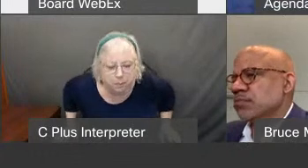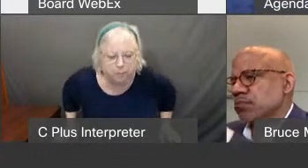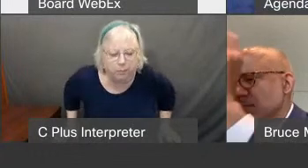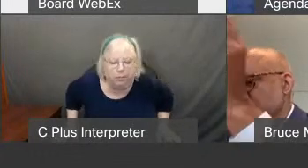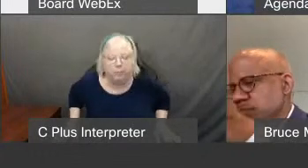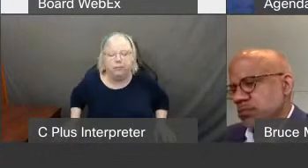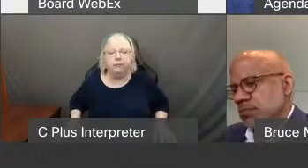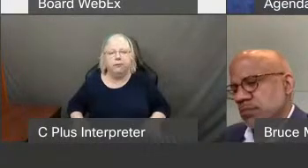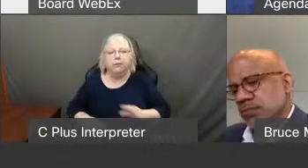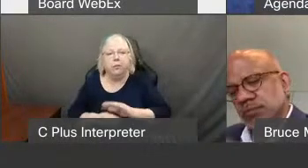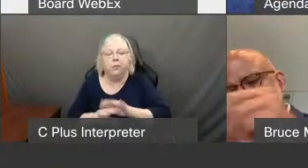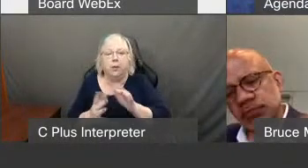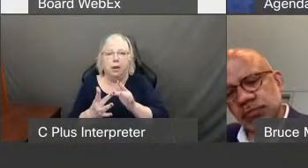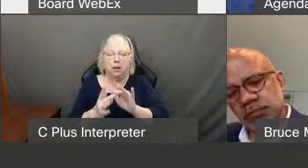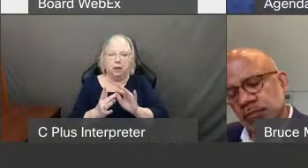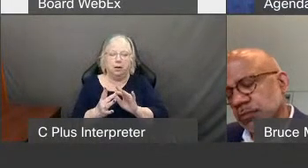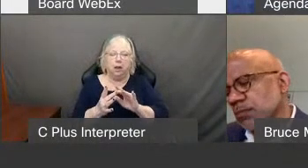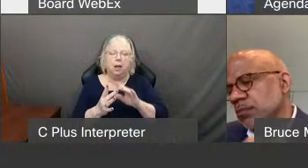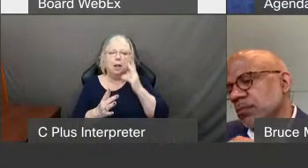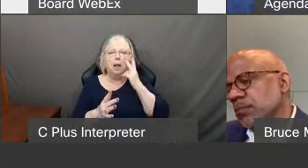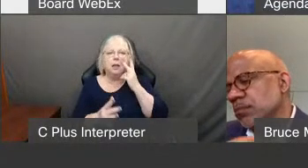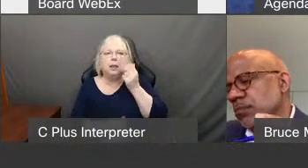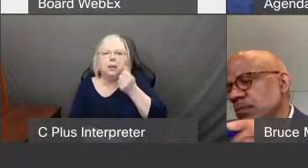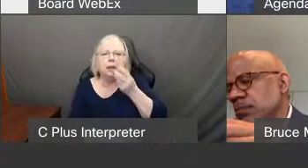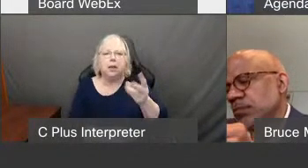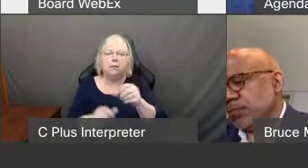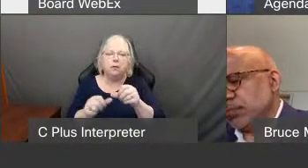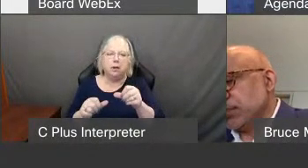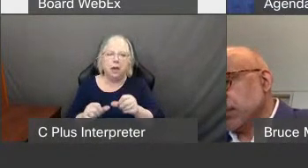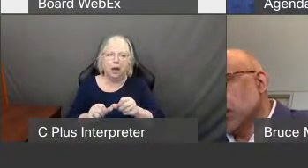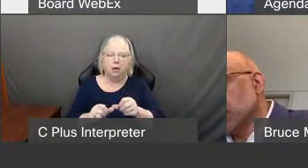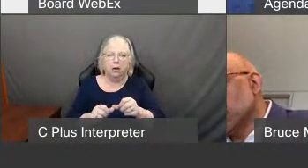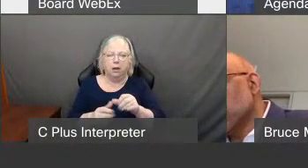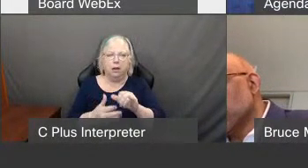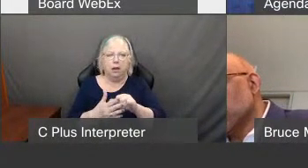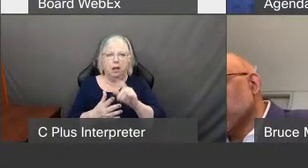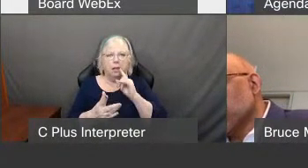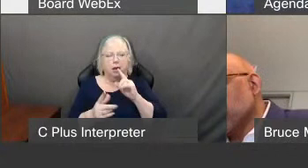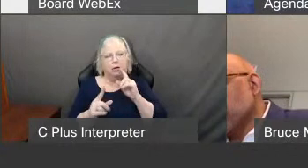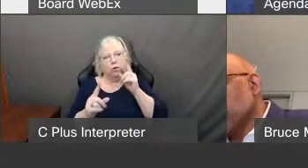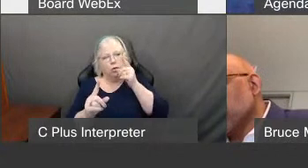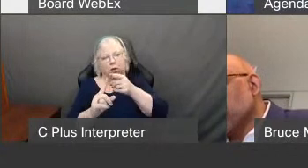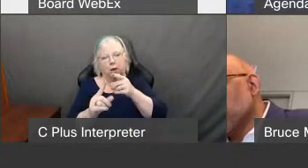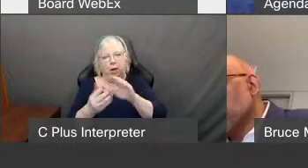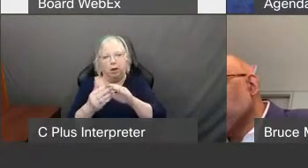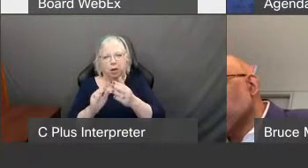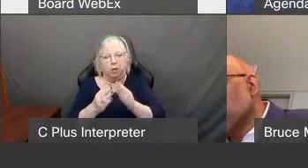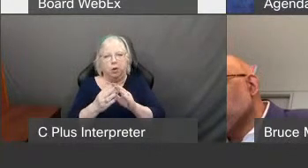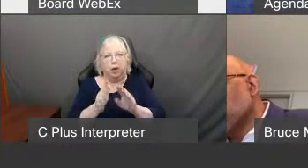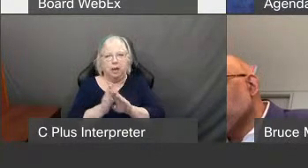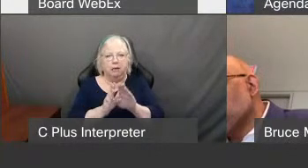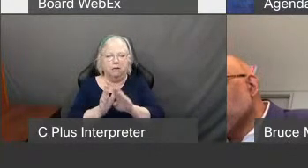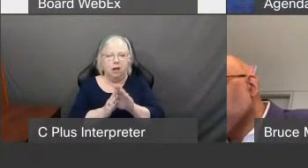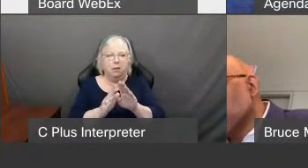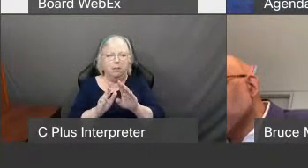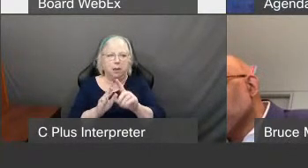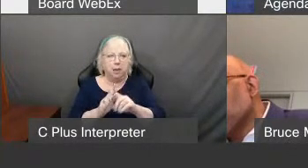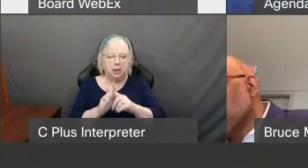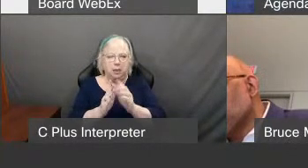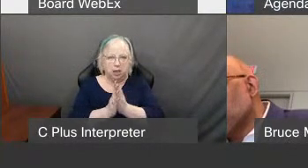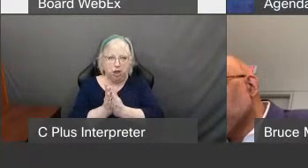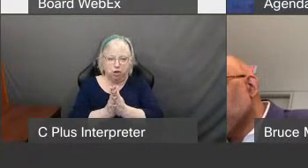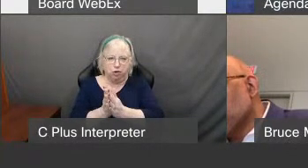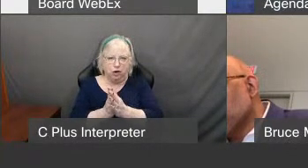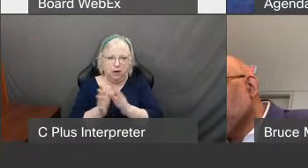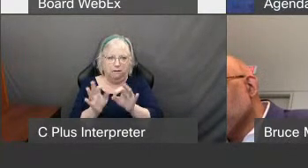online, I see several areas where the Targeted Community Development Initiative framework